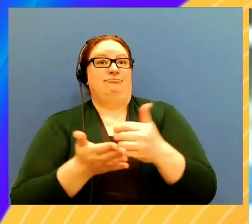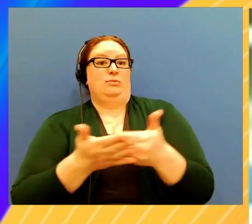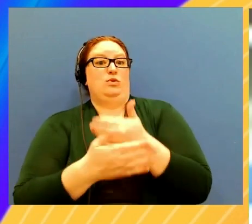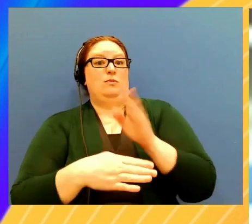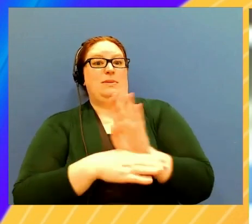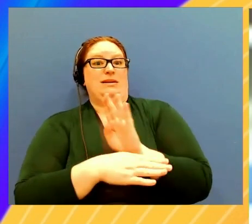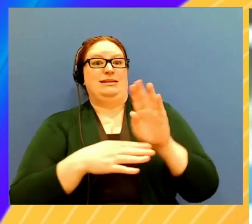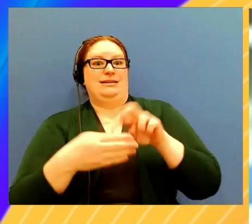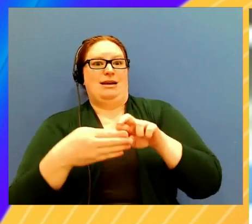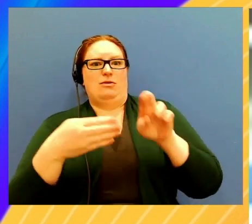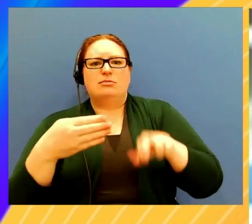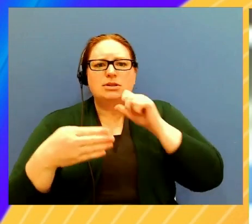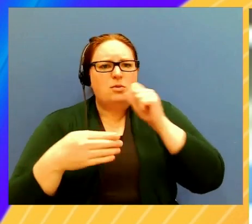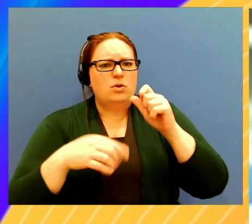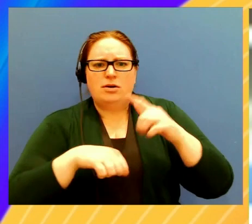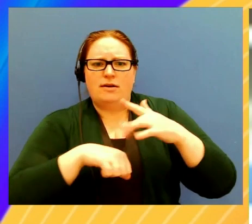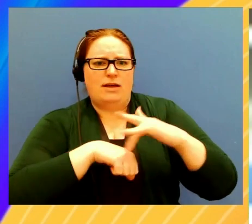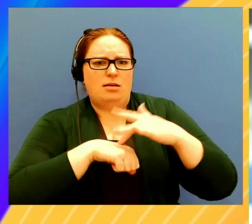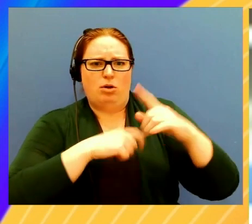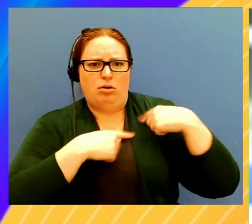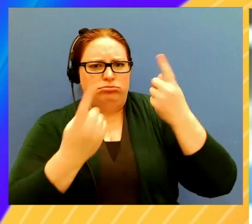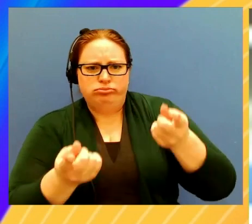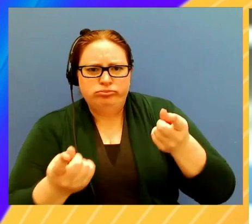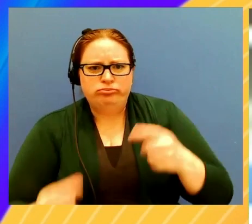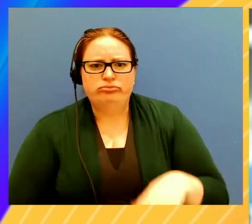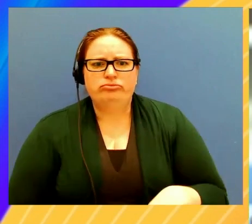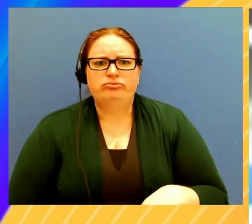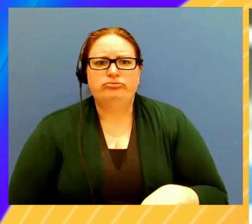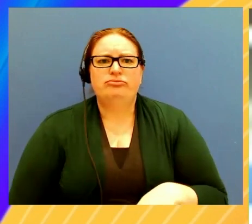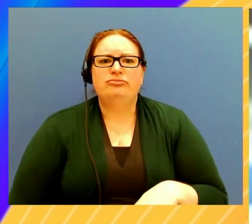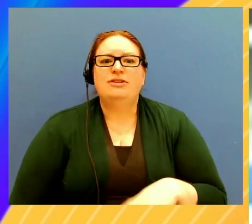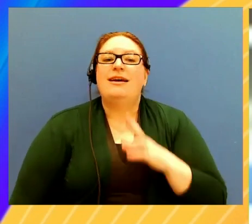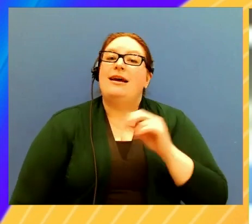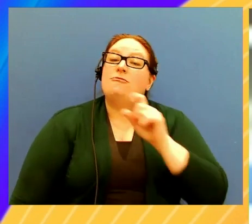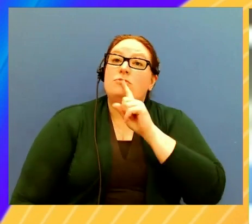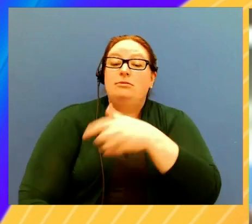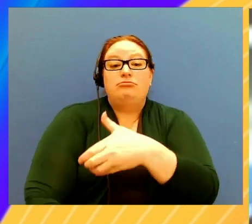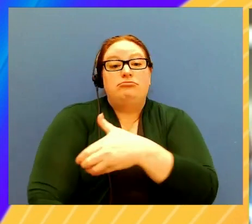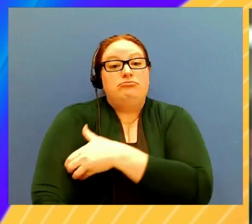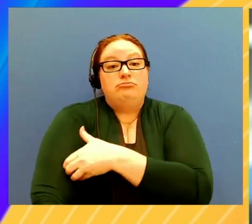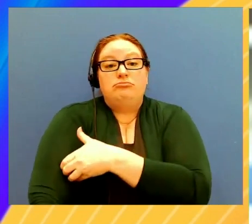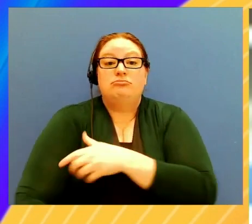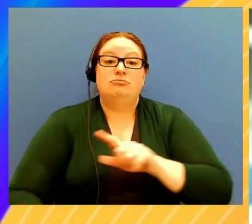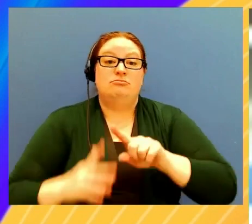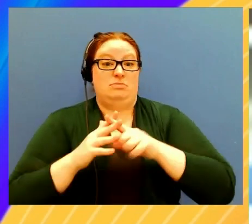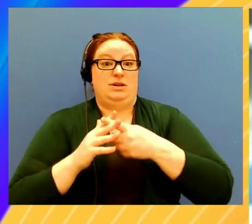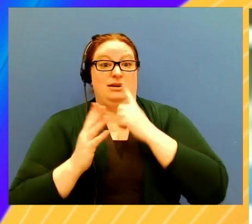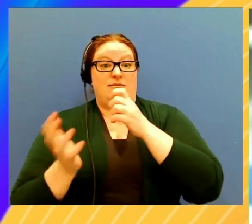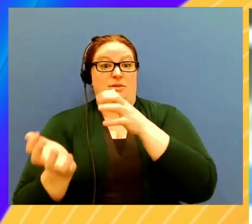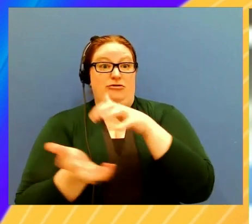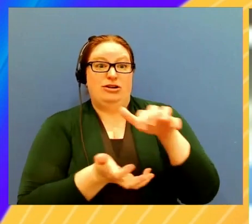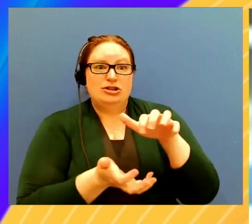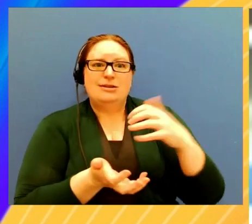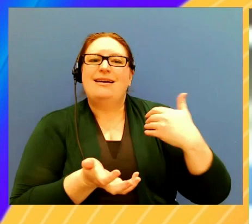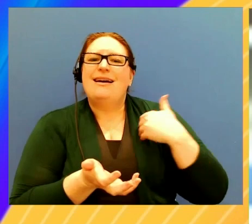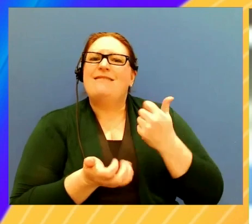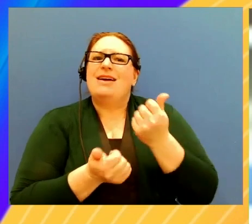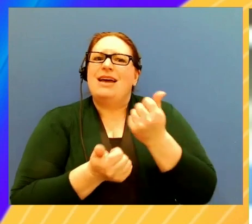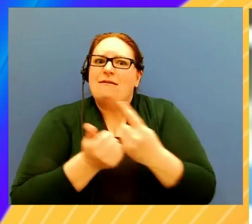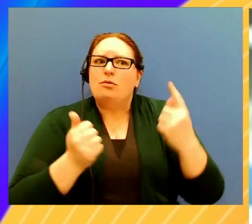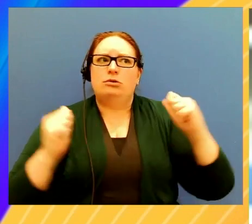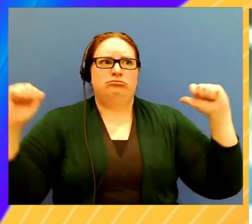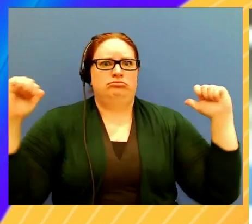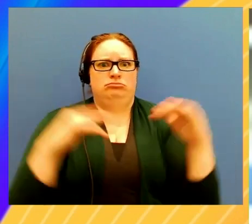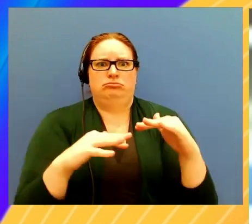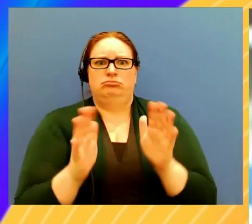before. So, one of the things that can be really powerful early on in a migration is to get everyone in the room, all those